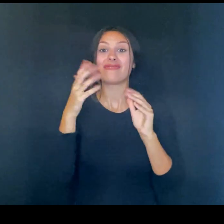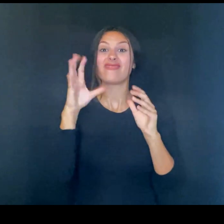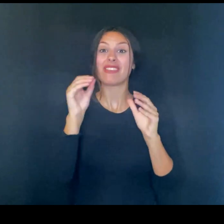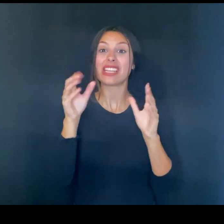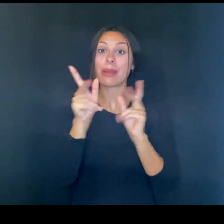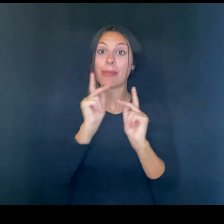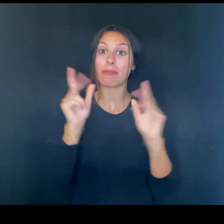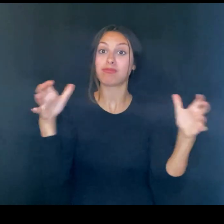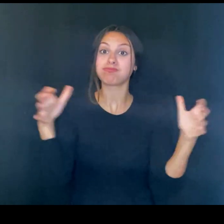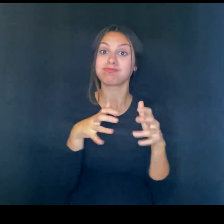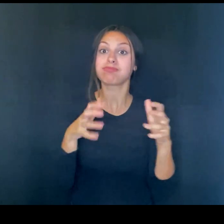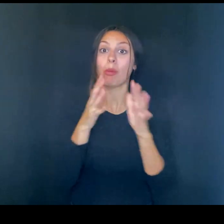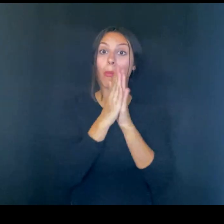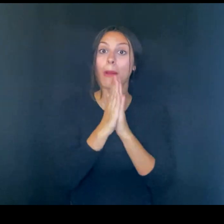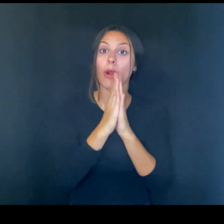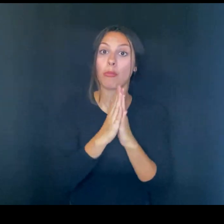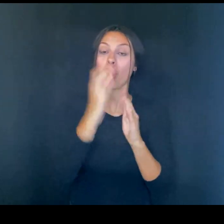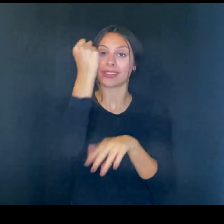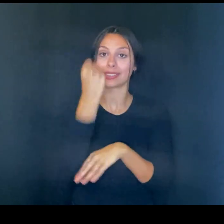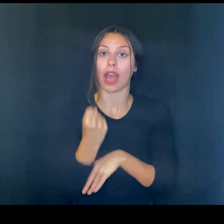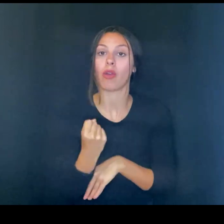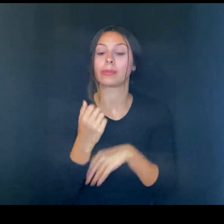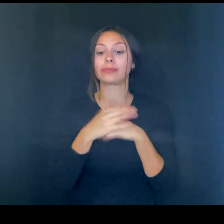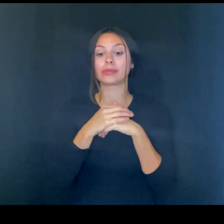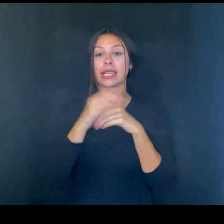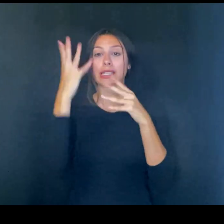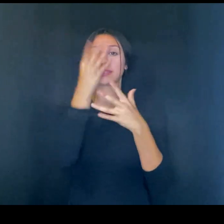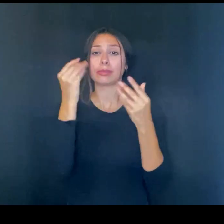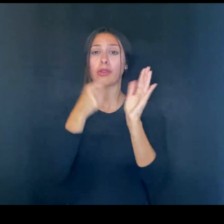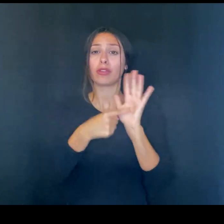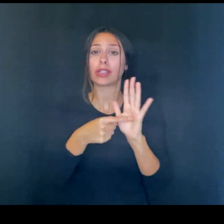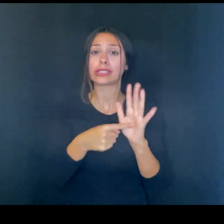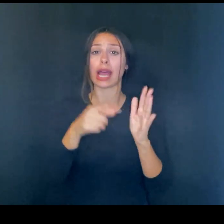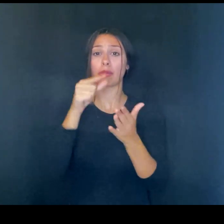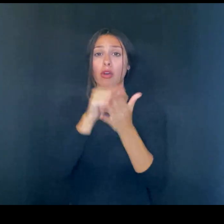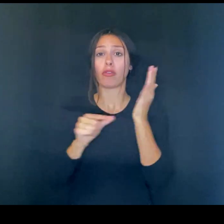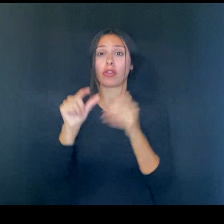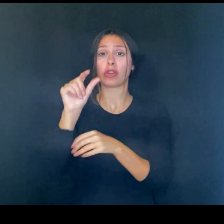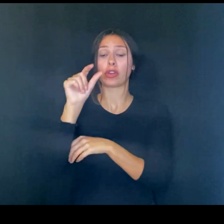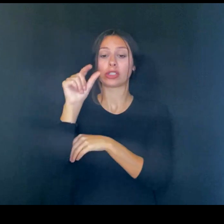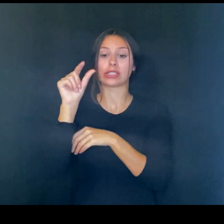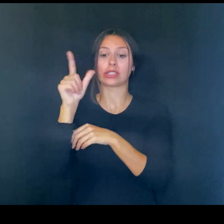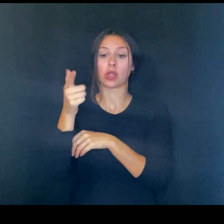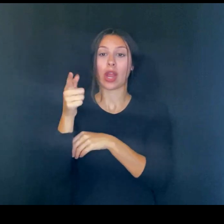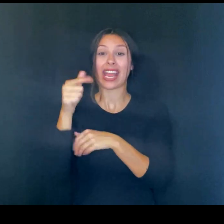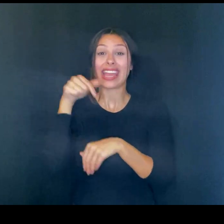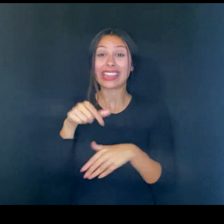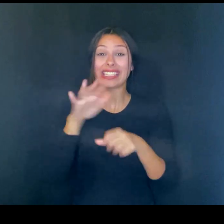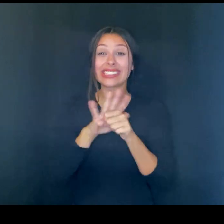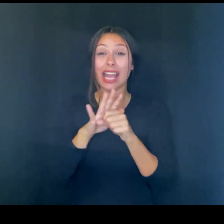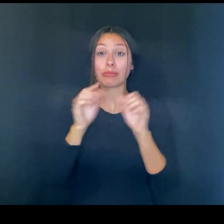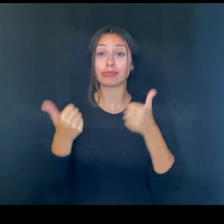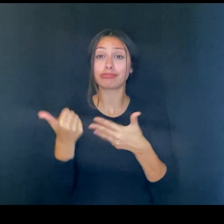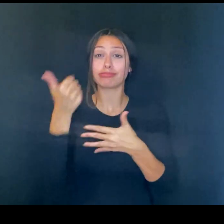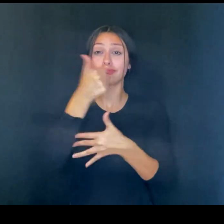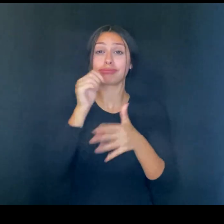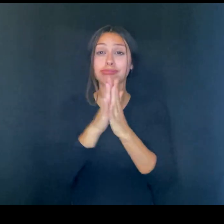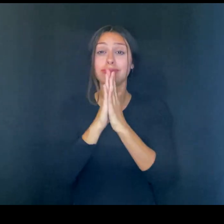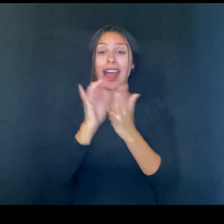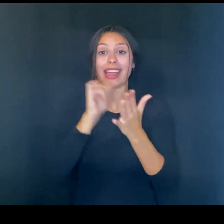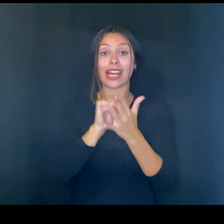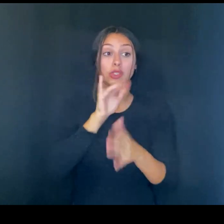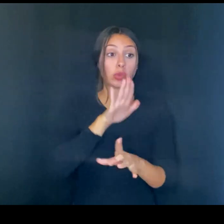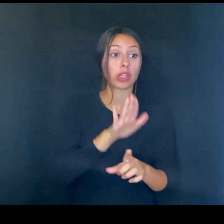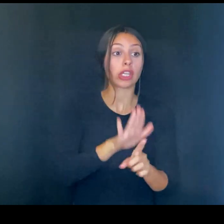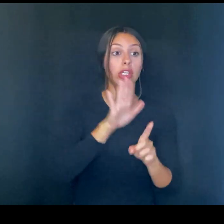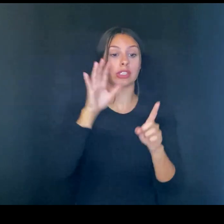Saturday. This is a beautiful example of Matthew 6:21. This campus prioritizes prayer. That is where their time, their talents,